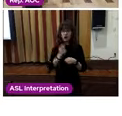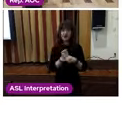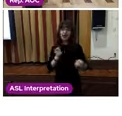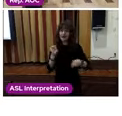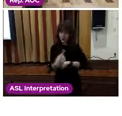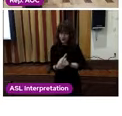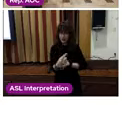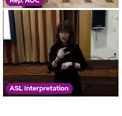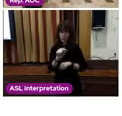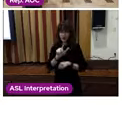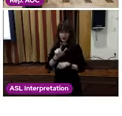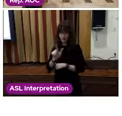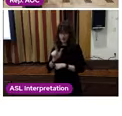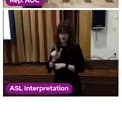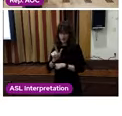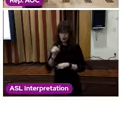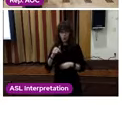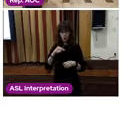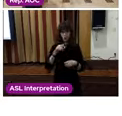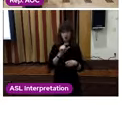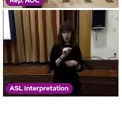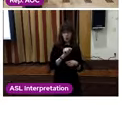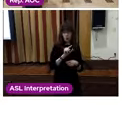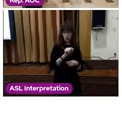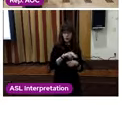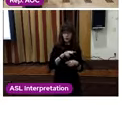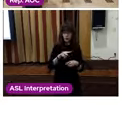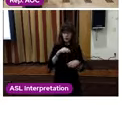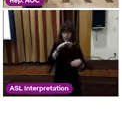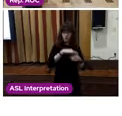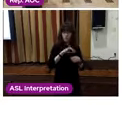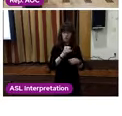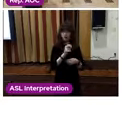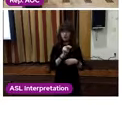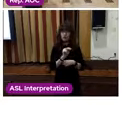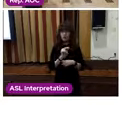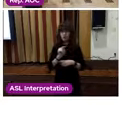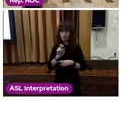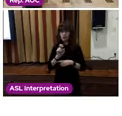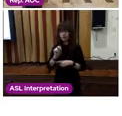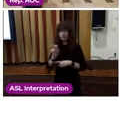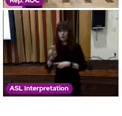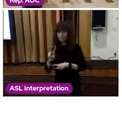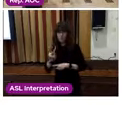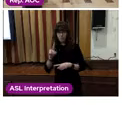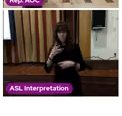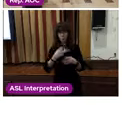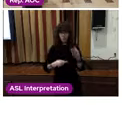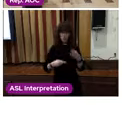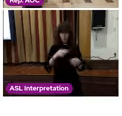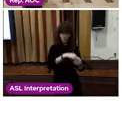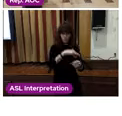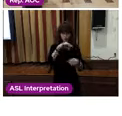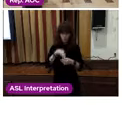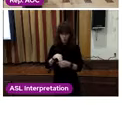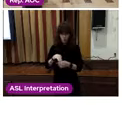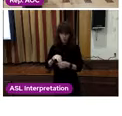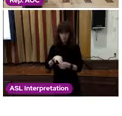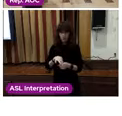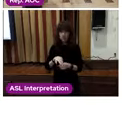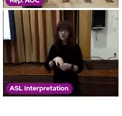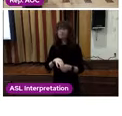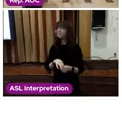be next year. So when you vote in June and in November, you're voting as if you're in